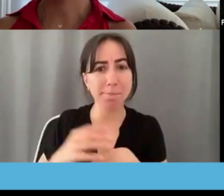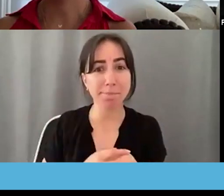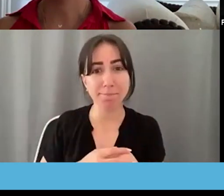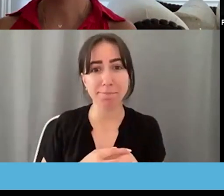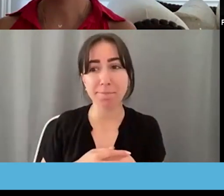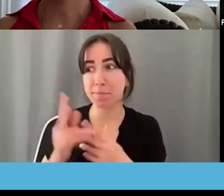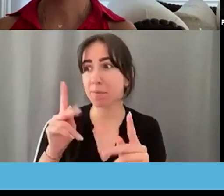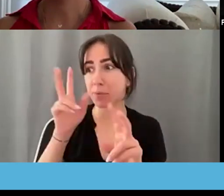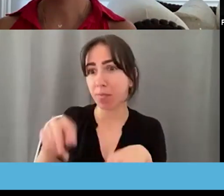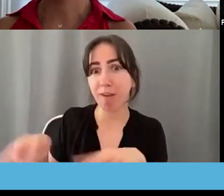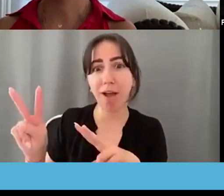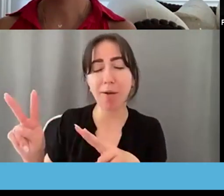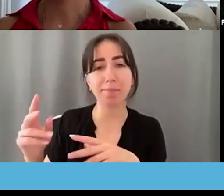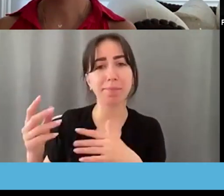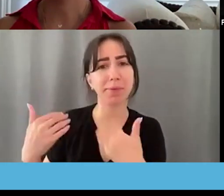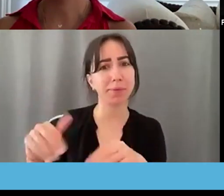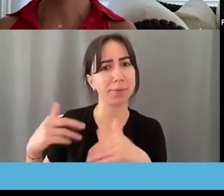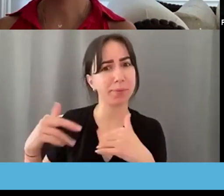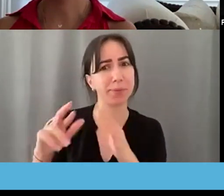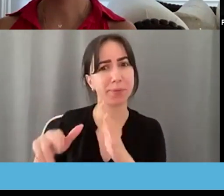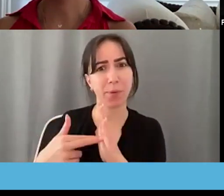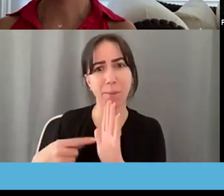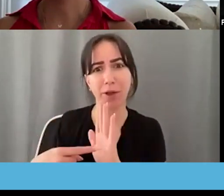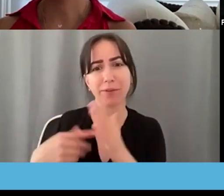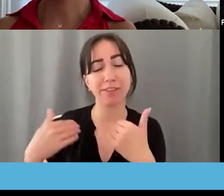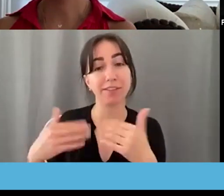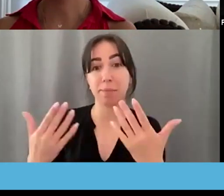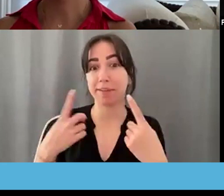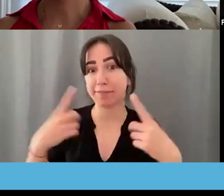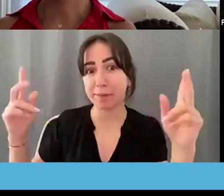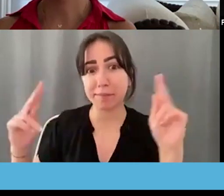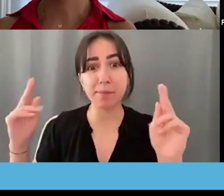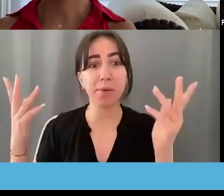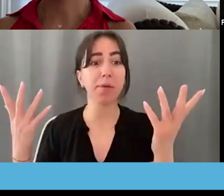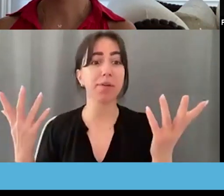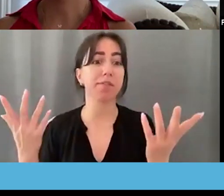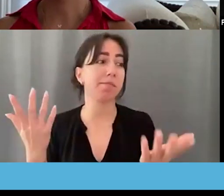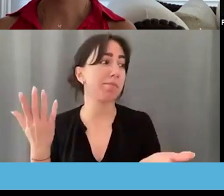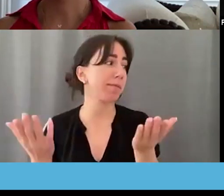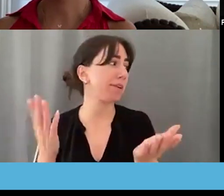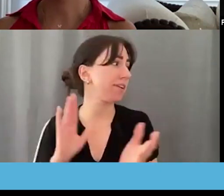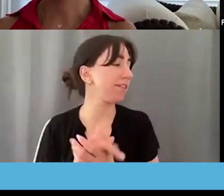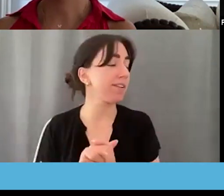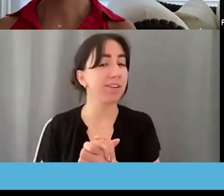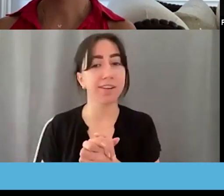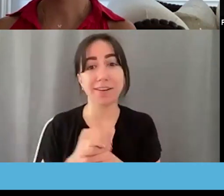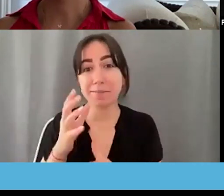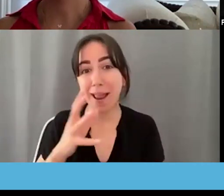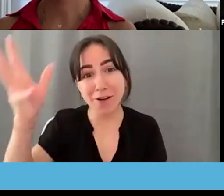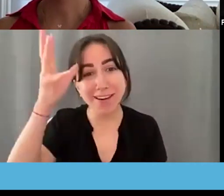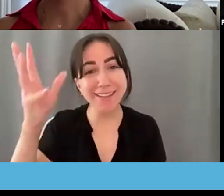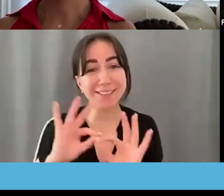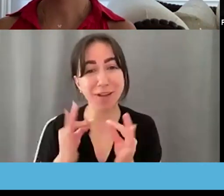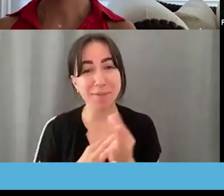I think, are hugely important, and they can be celebrities, they can be parents and